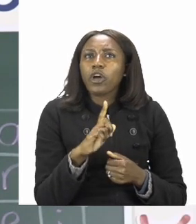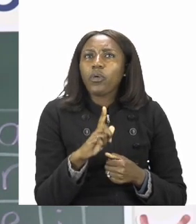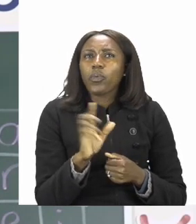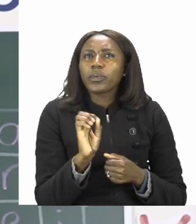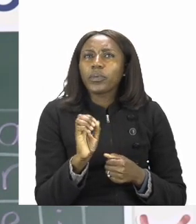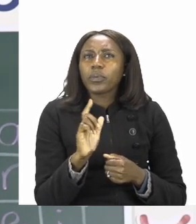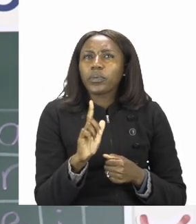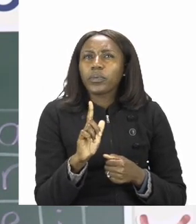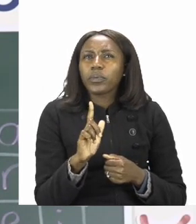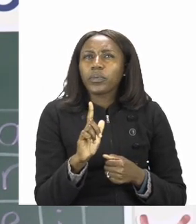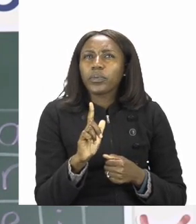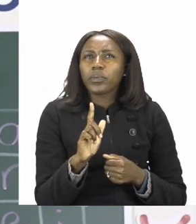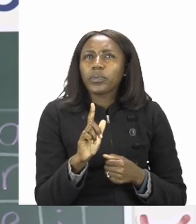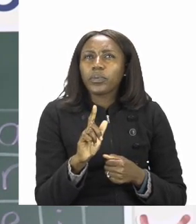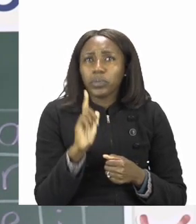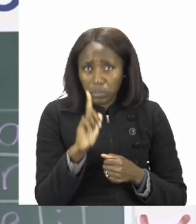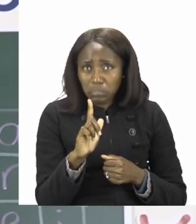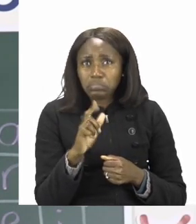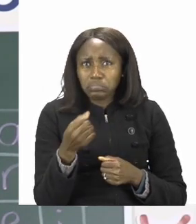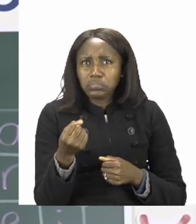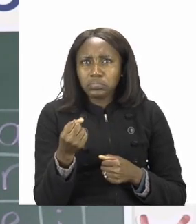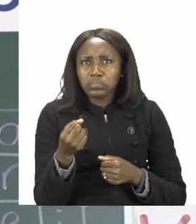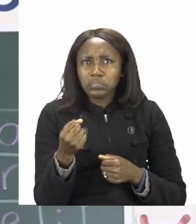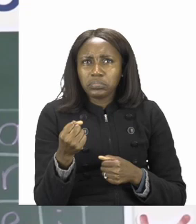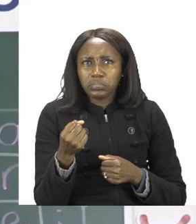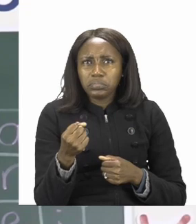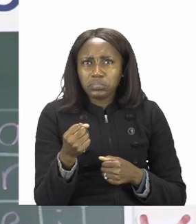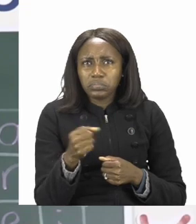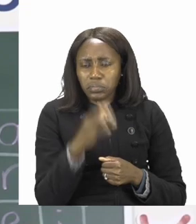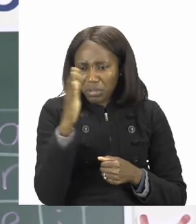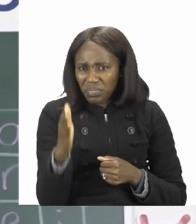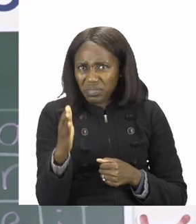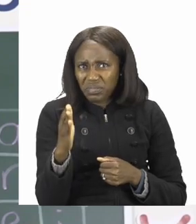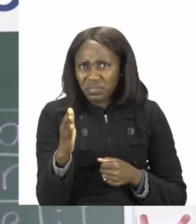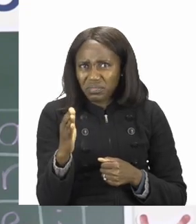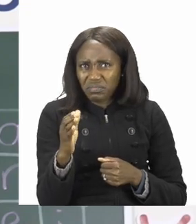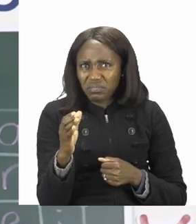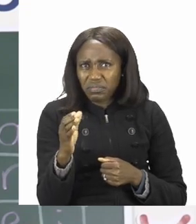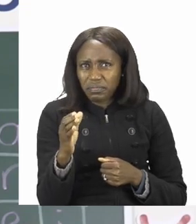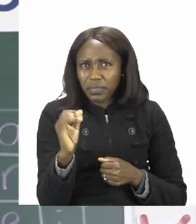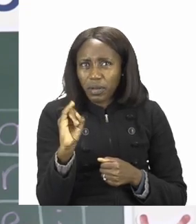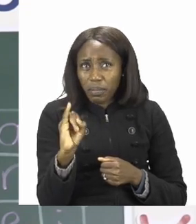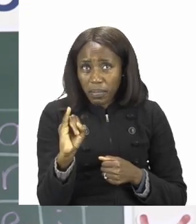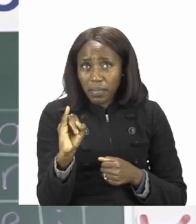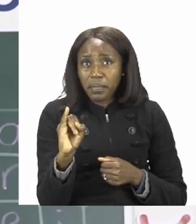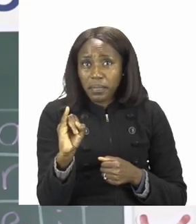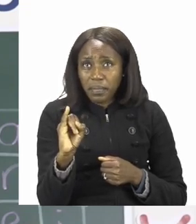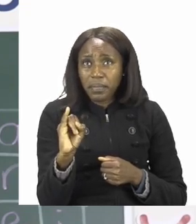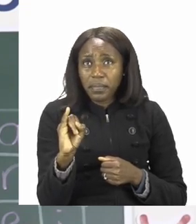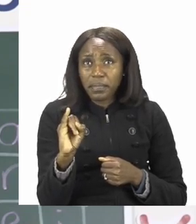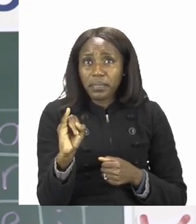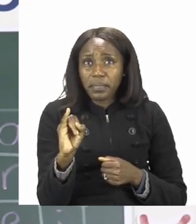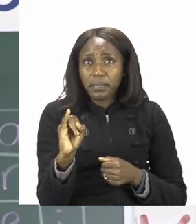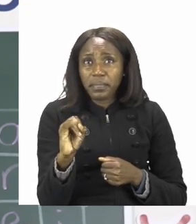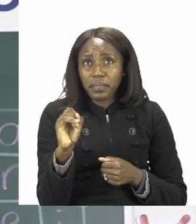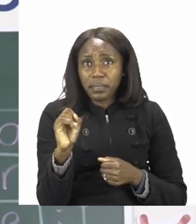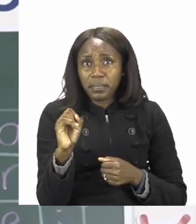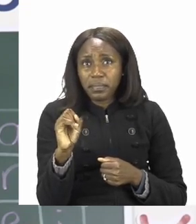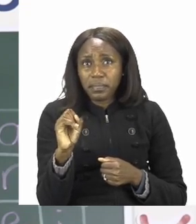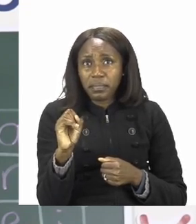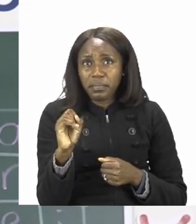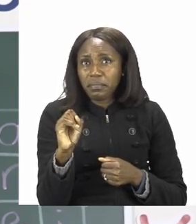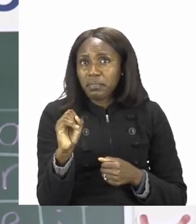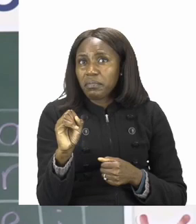here. Yes, I've found an L. Now I need an I. I've found an I, but there is